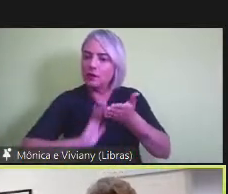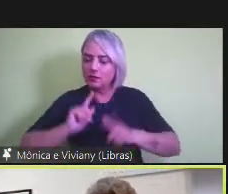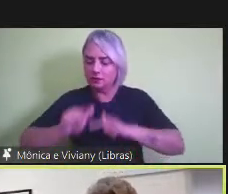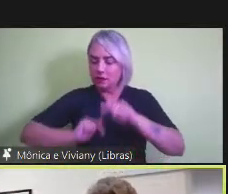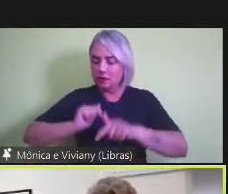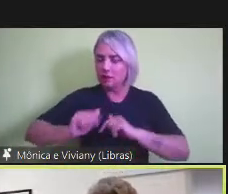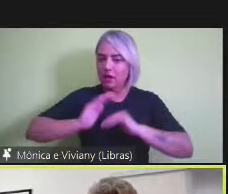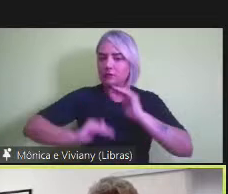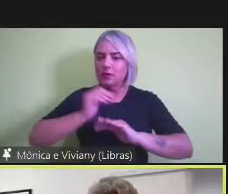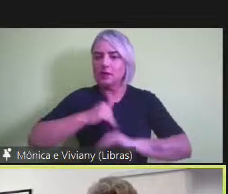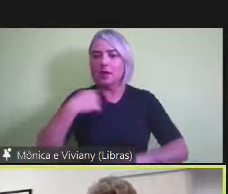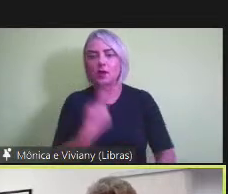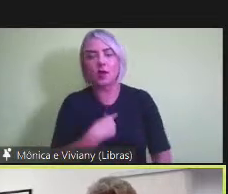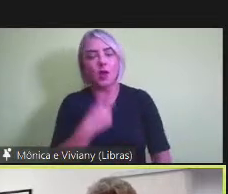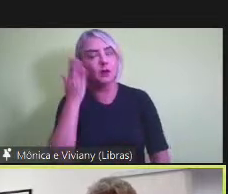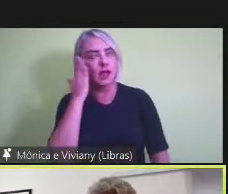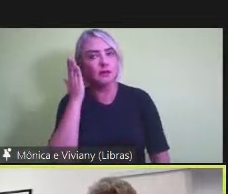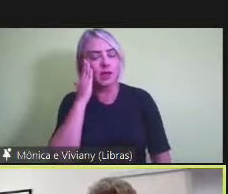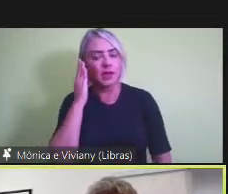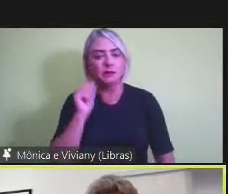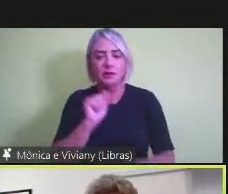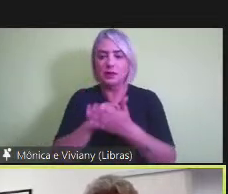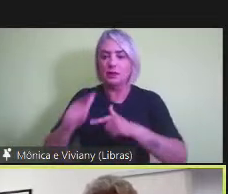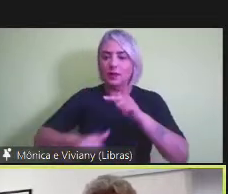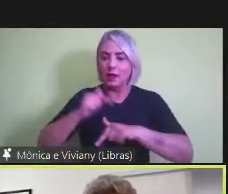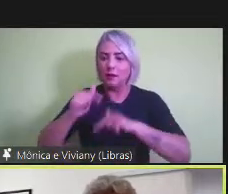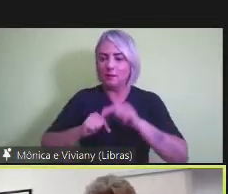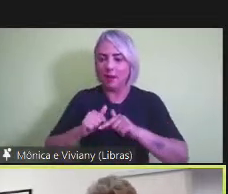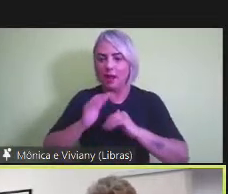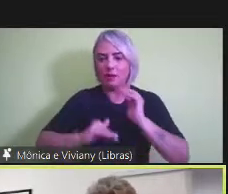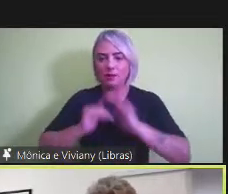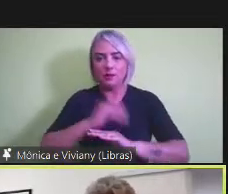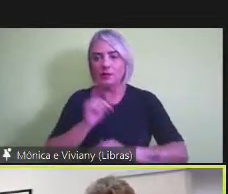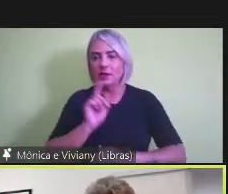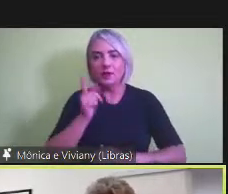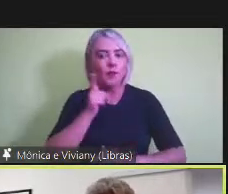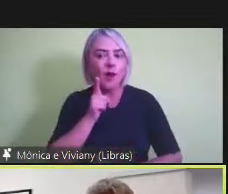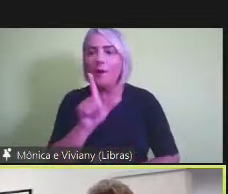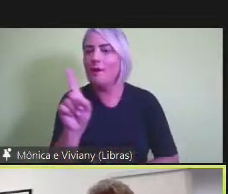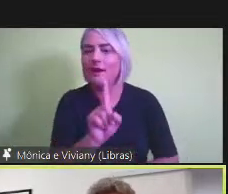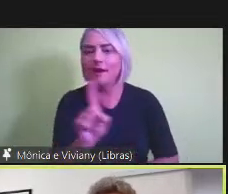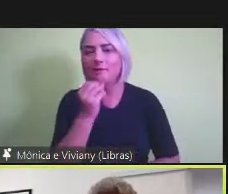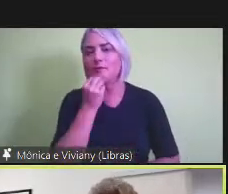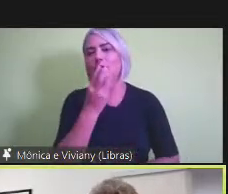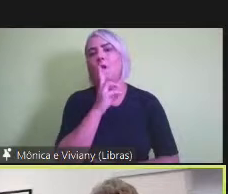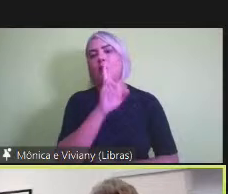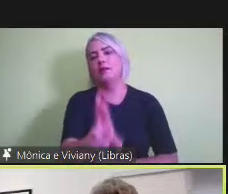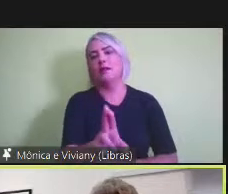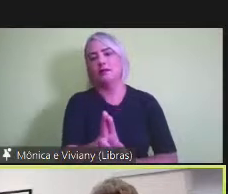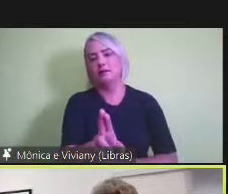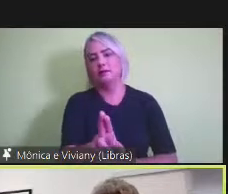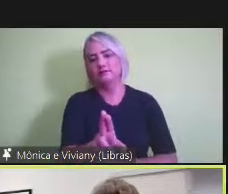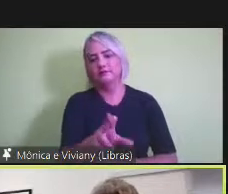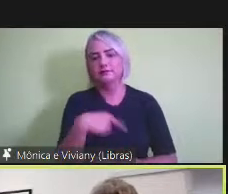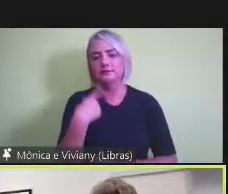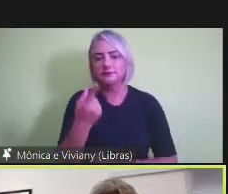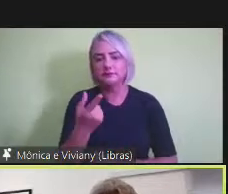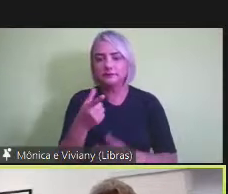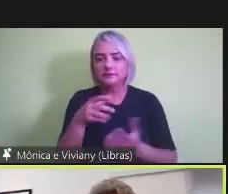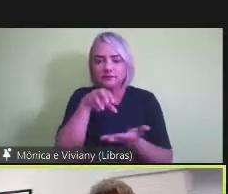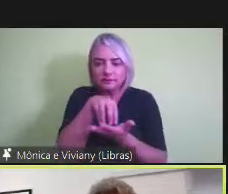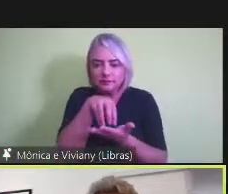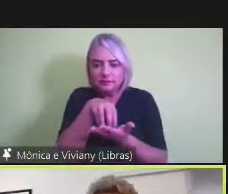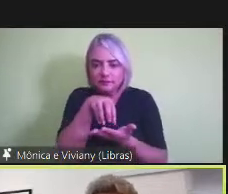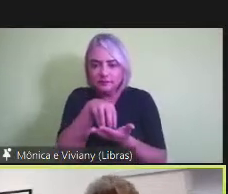the professional. We know nowadays that the professional's action isolated in an isolated way does not reach good results. So